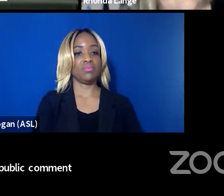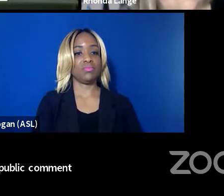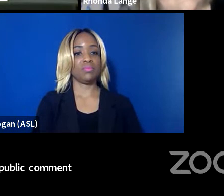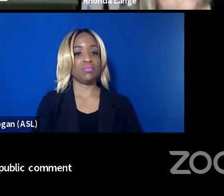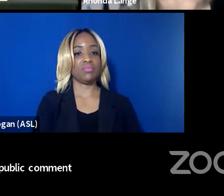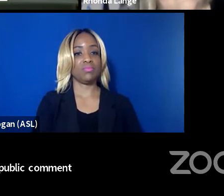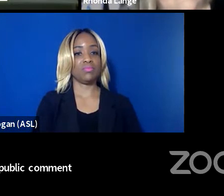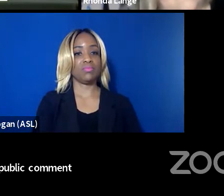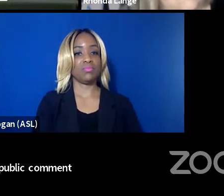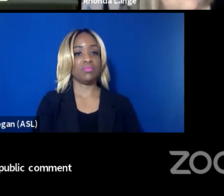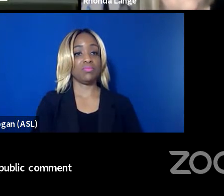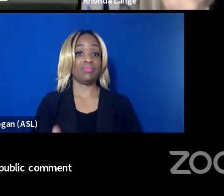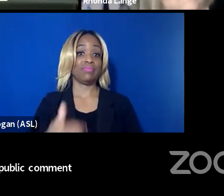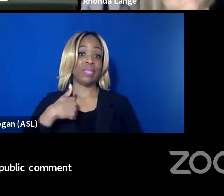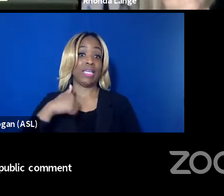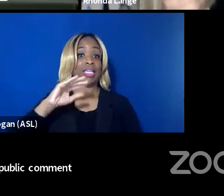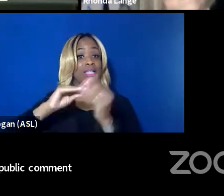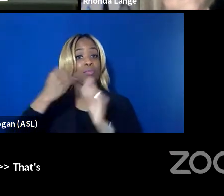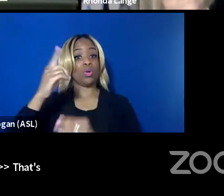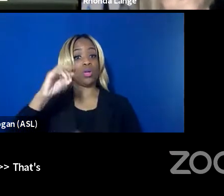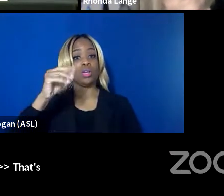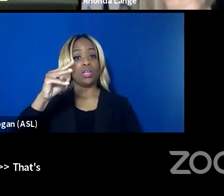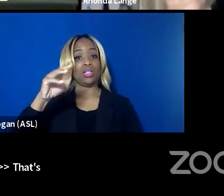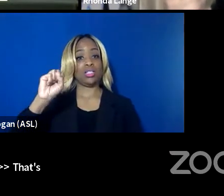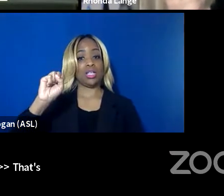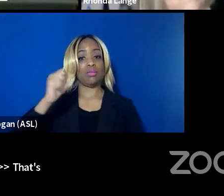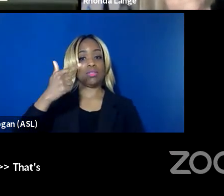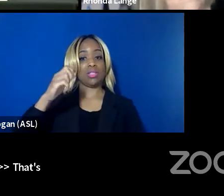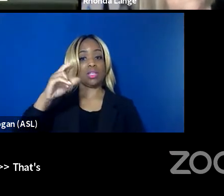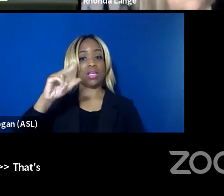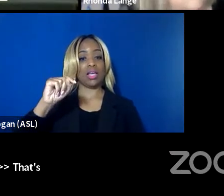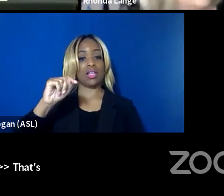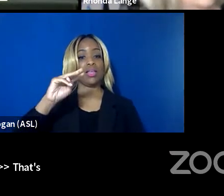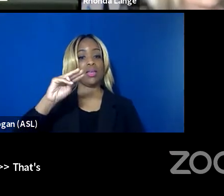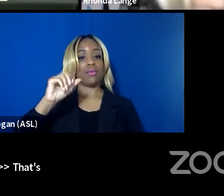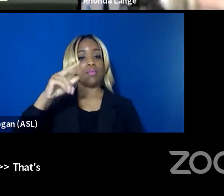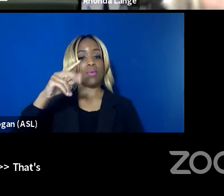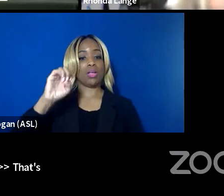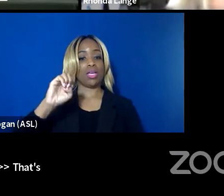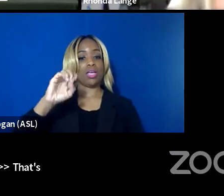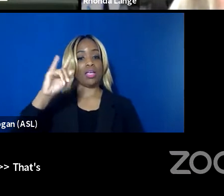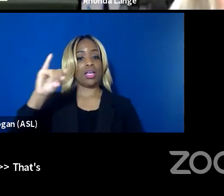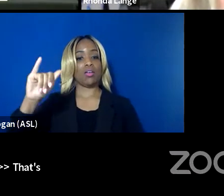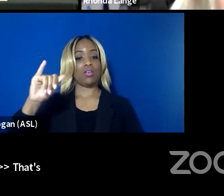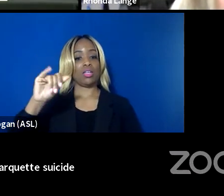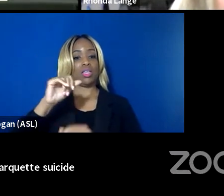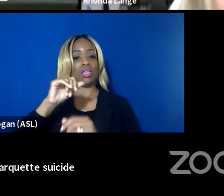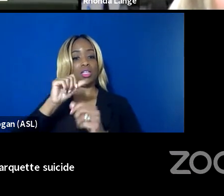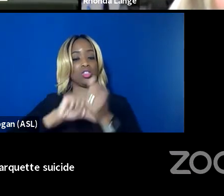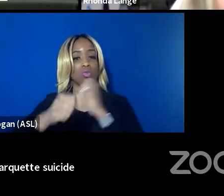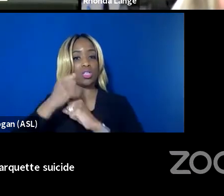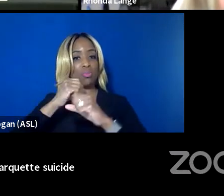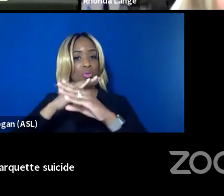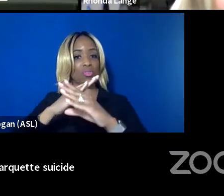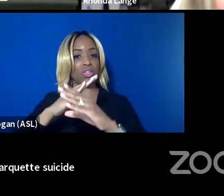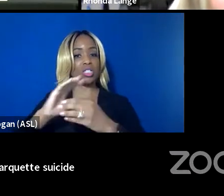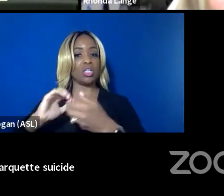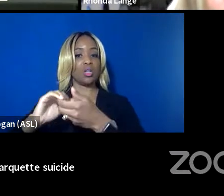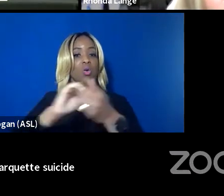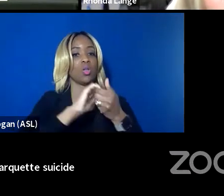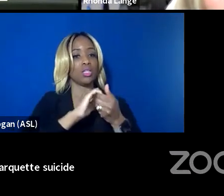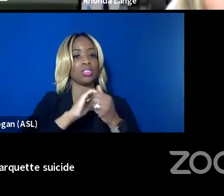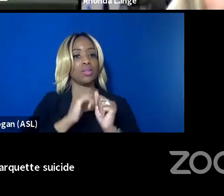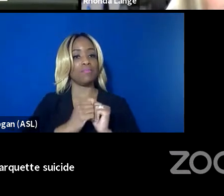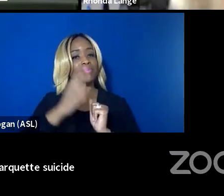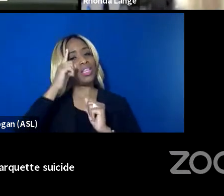That's me, number one. James Gallant, Marquette County Suicide Prevention Coalition. And I think it would be important for you